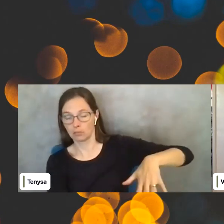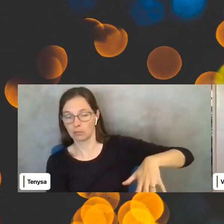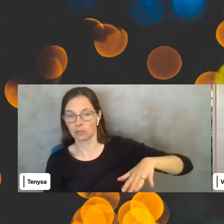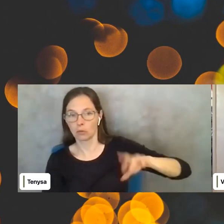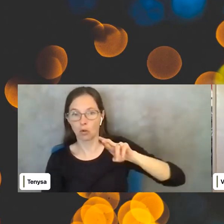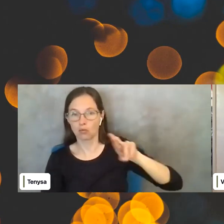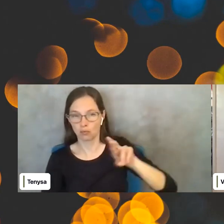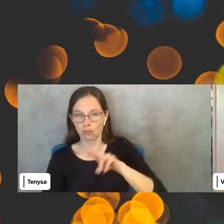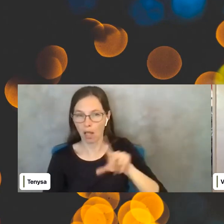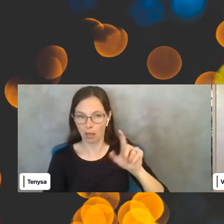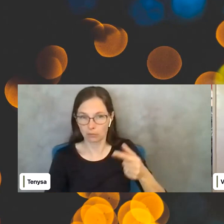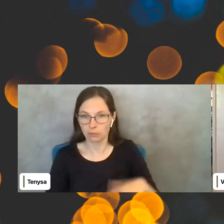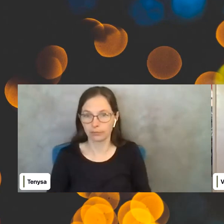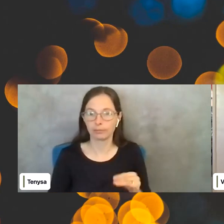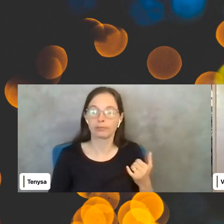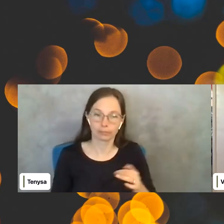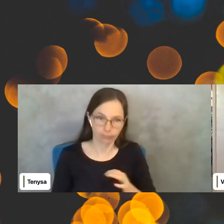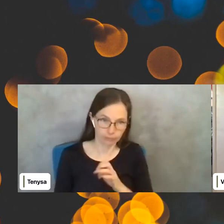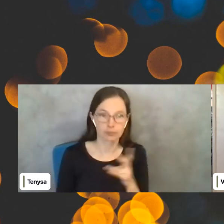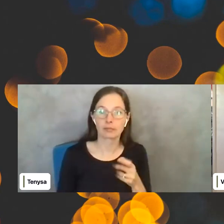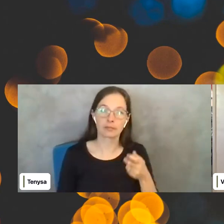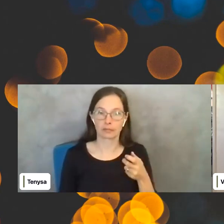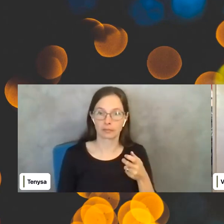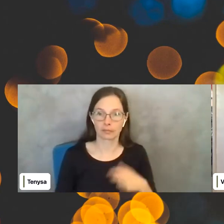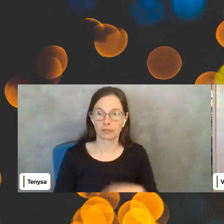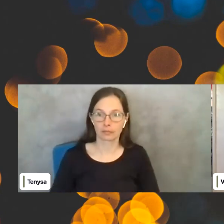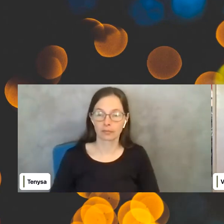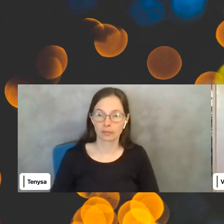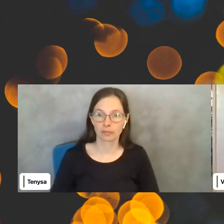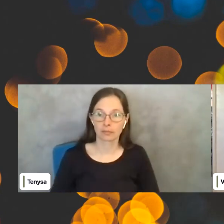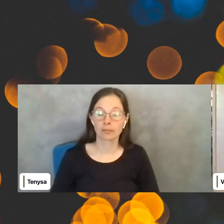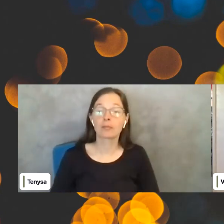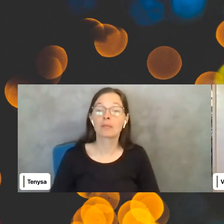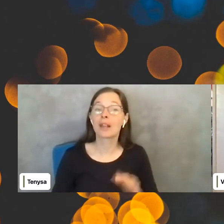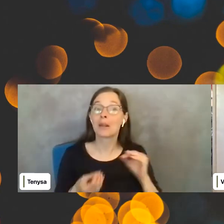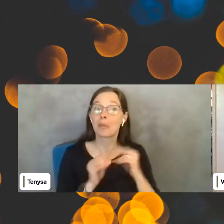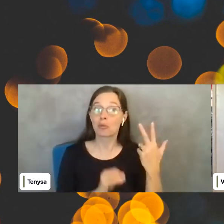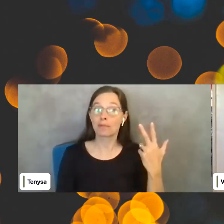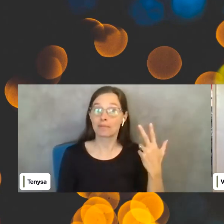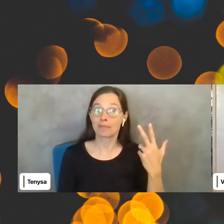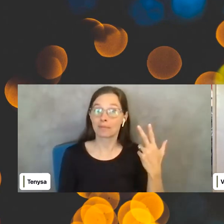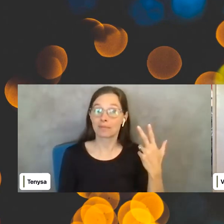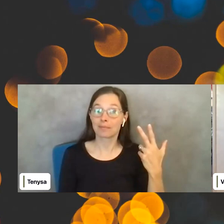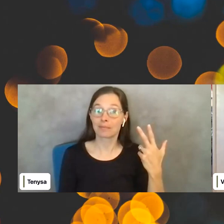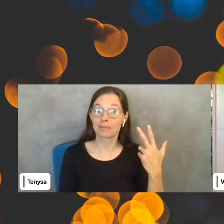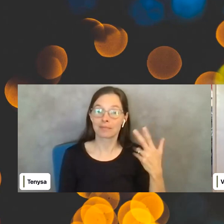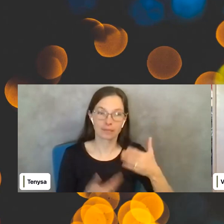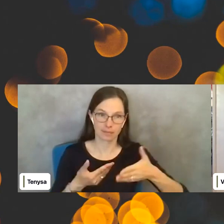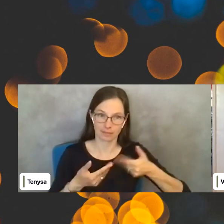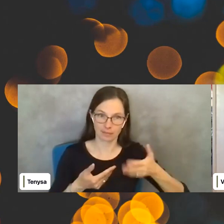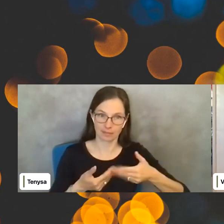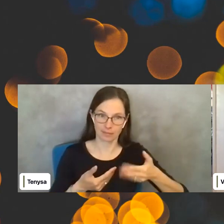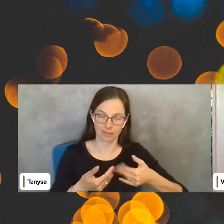right leg. And back to on guard. Parry number 3. Super easy,